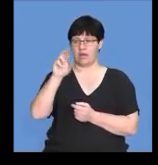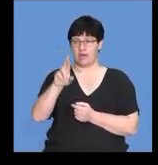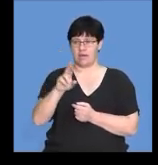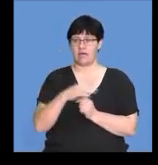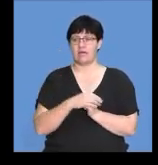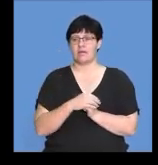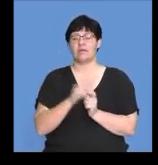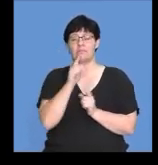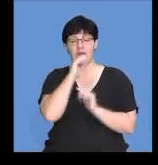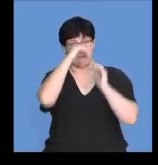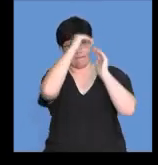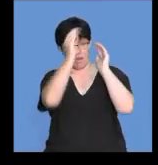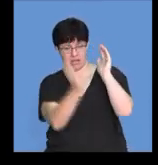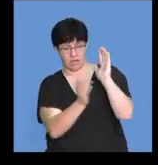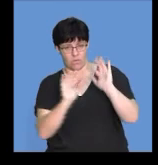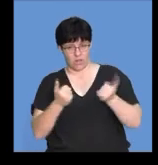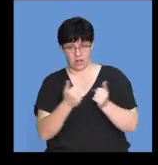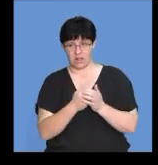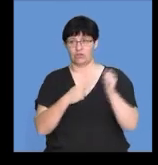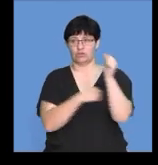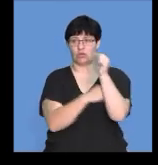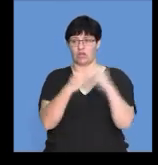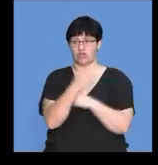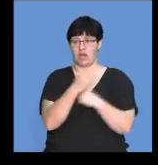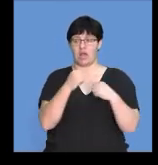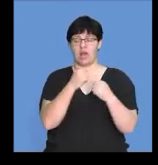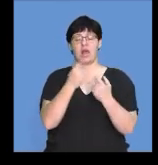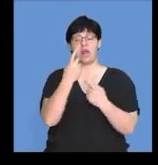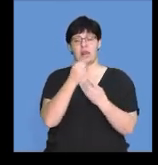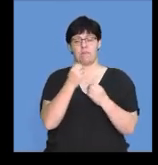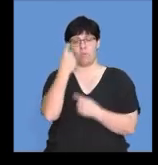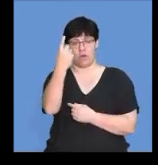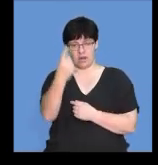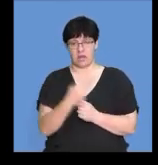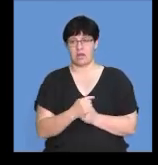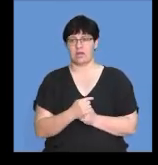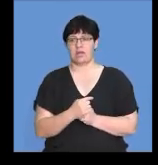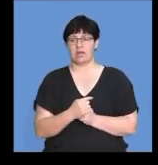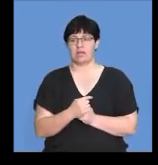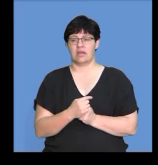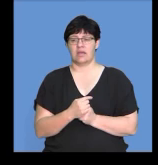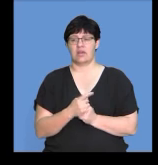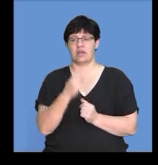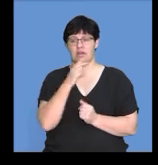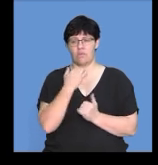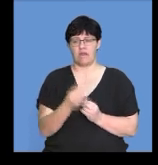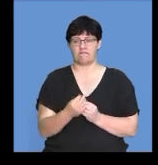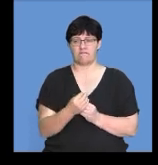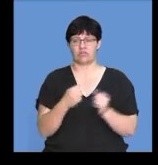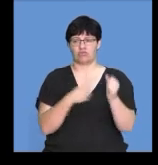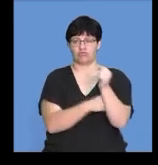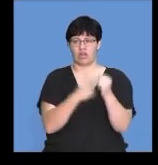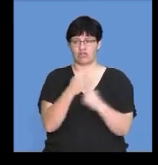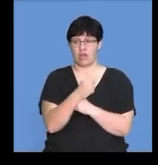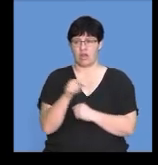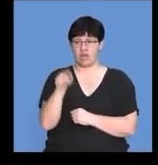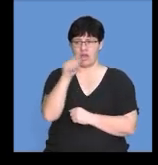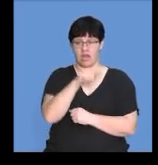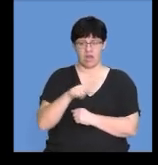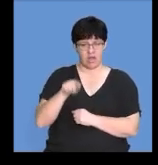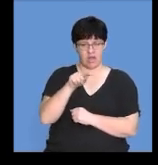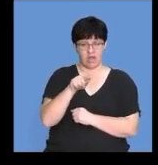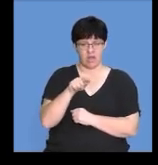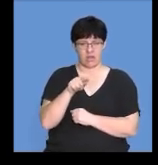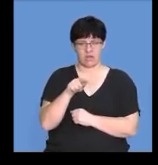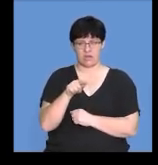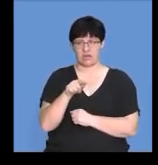here. You've got a structure labeled number 1, and I'm not going to call that out now. And then you've got a structure here that is shown to